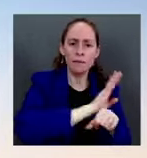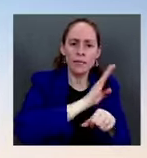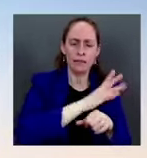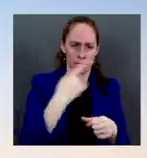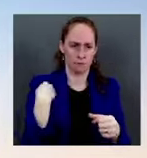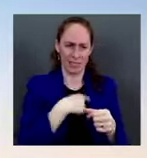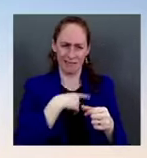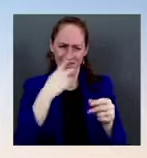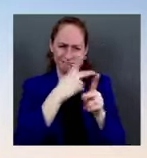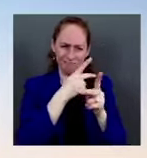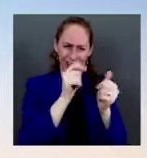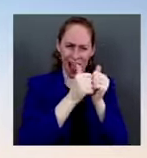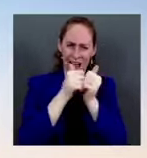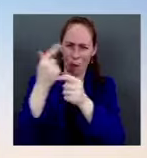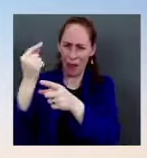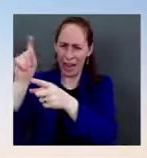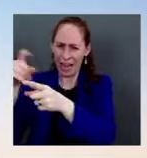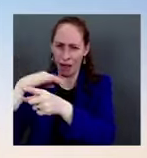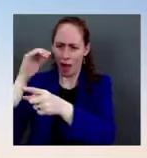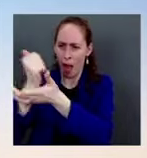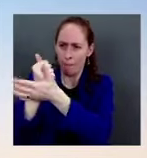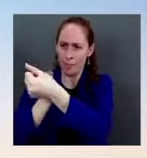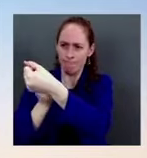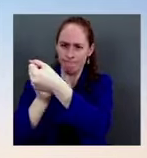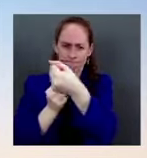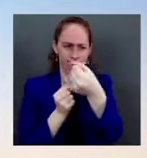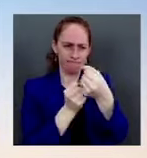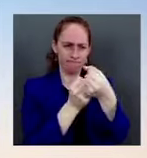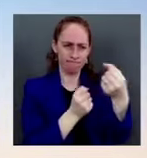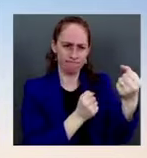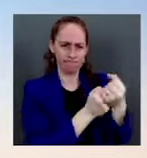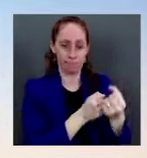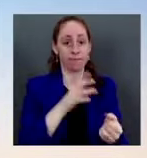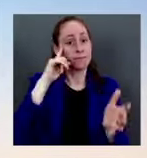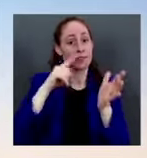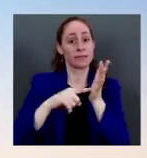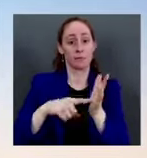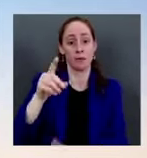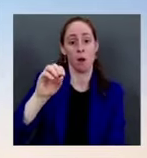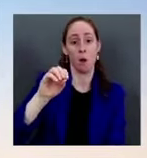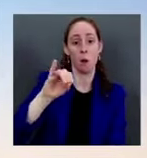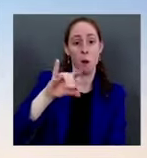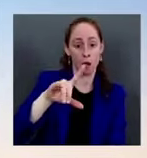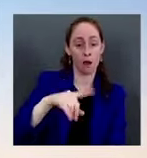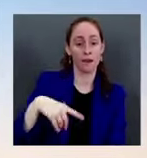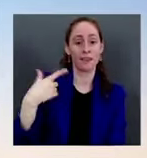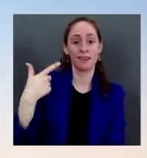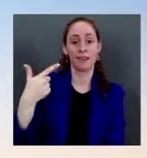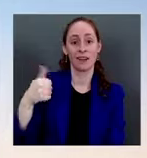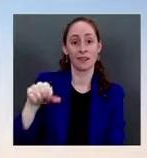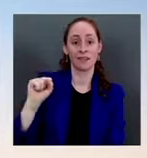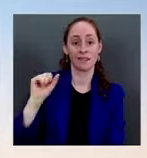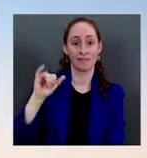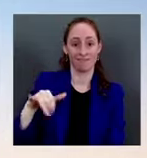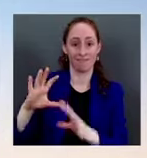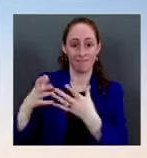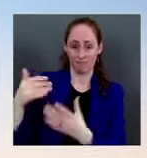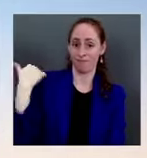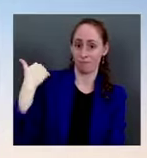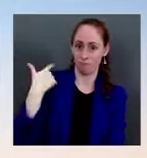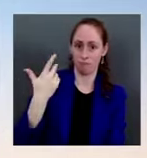that in the issue of oil and gas, part of that has certainly been about ensuring there's enough supply in the global marketplace. That's something the president has